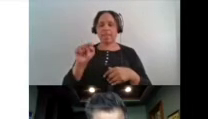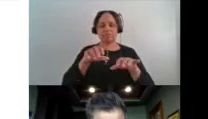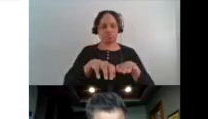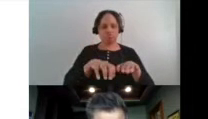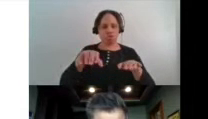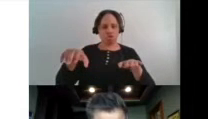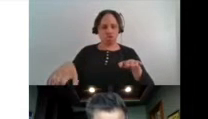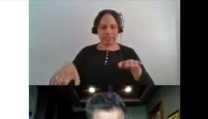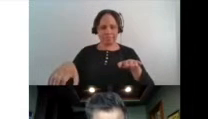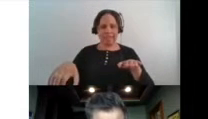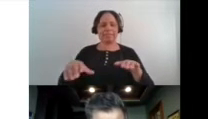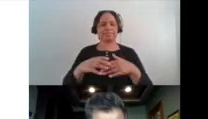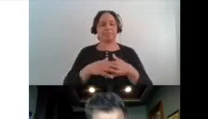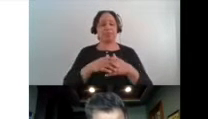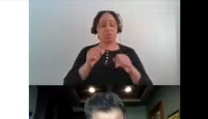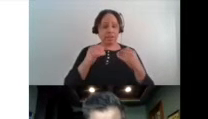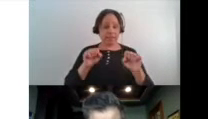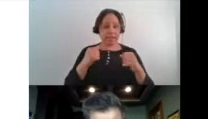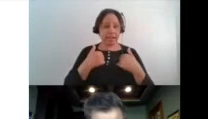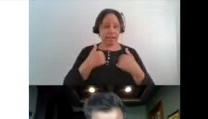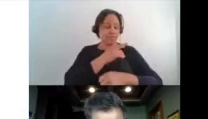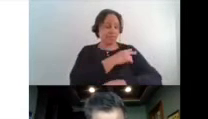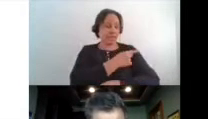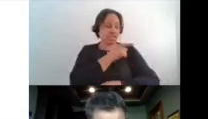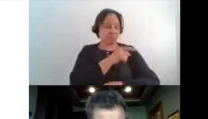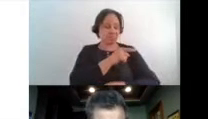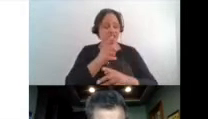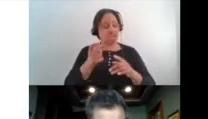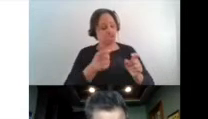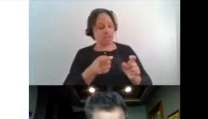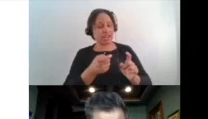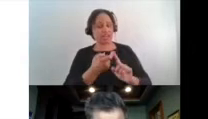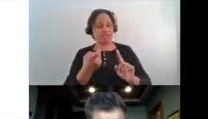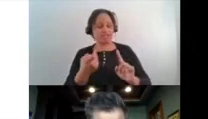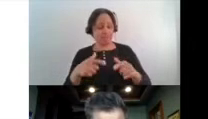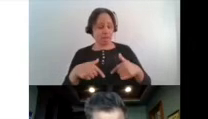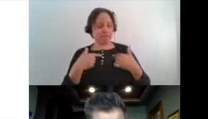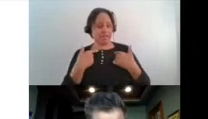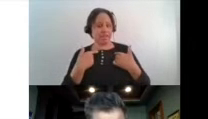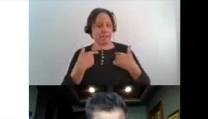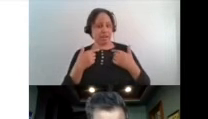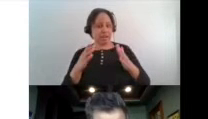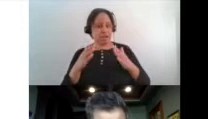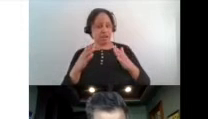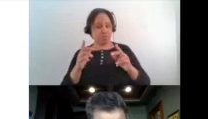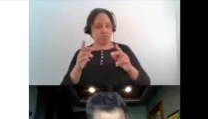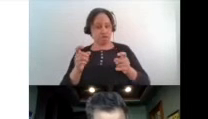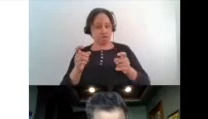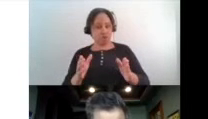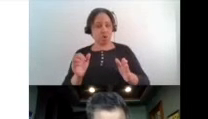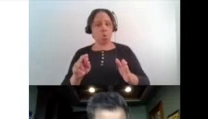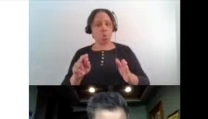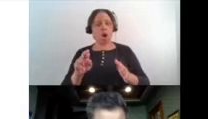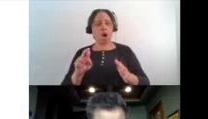a kidney that is donated through them, either from a living donor or a deceased